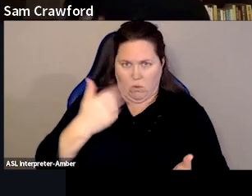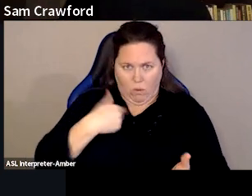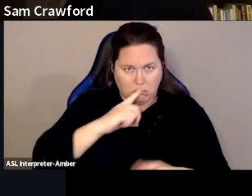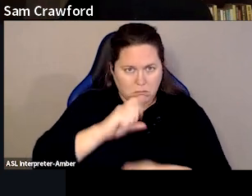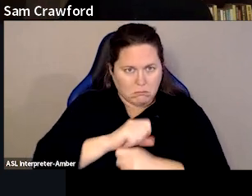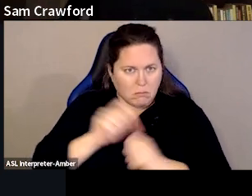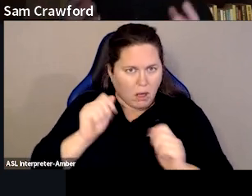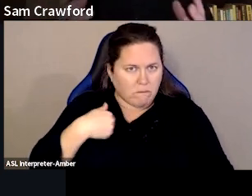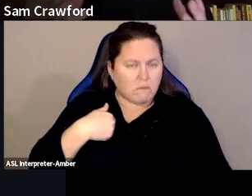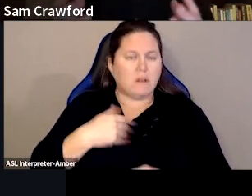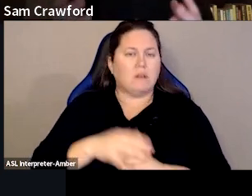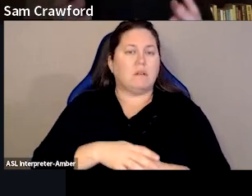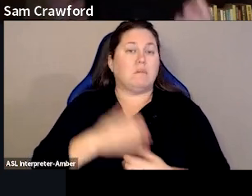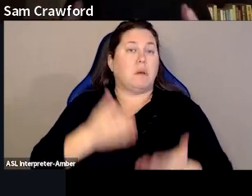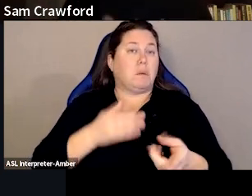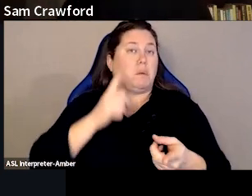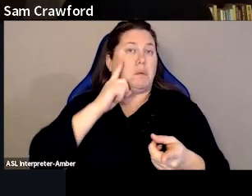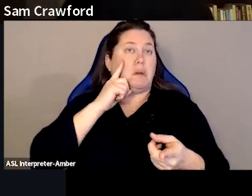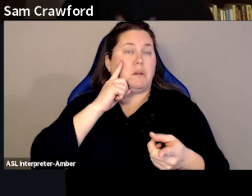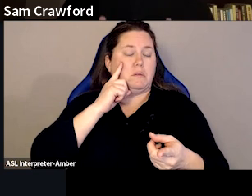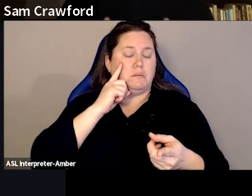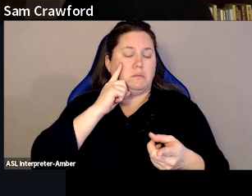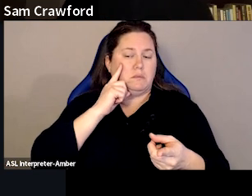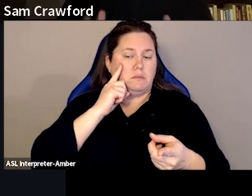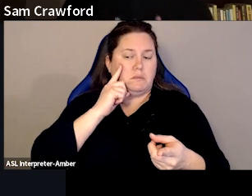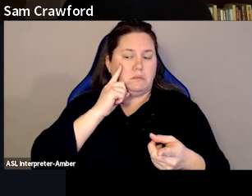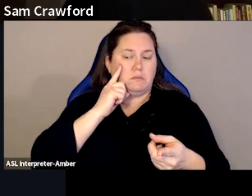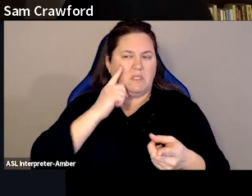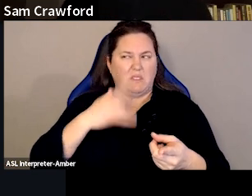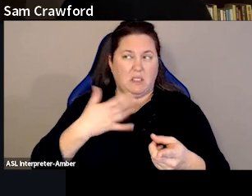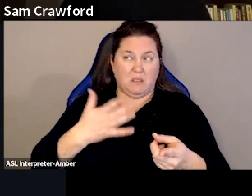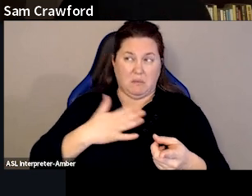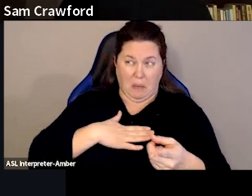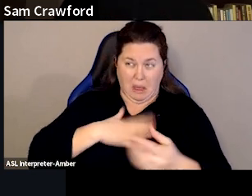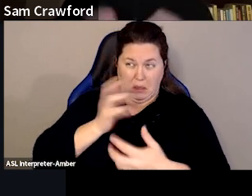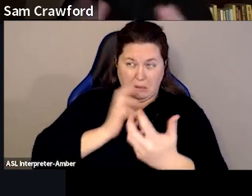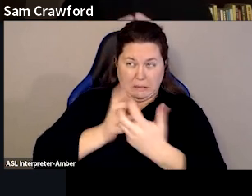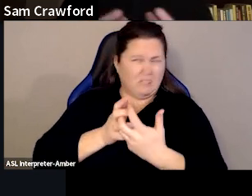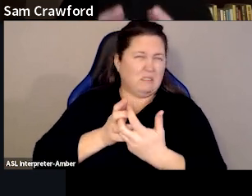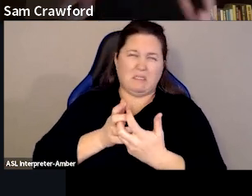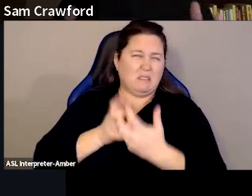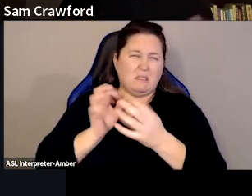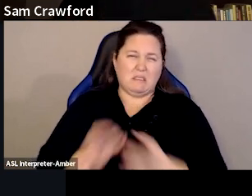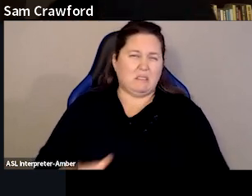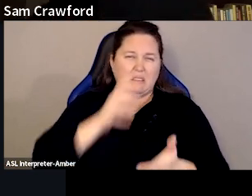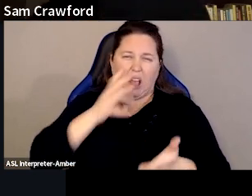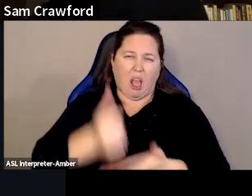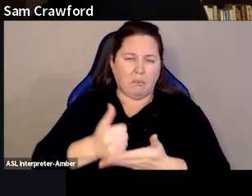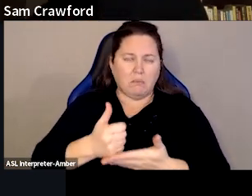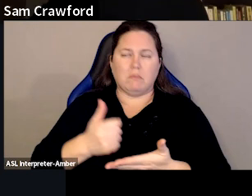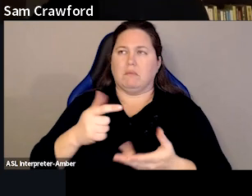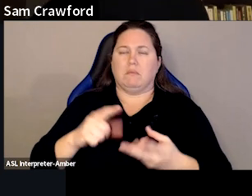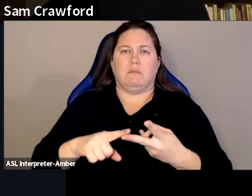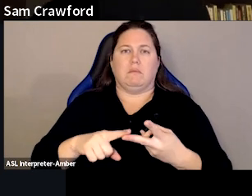probably didn't think that it could actually help you in any way, shape, or form, in any measurable way,